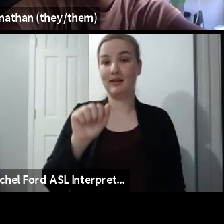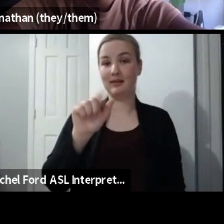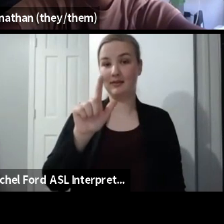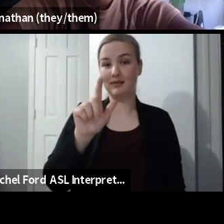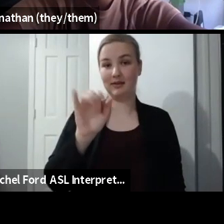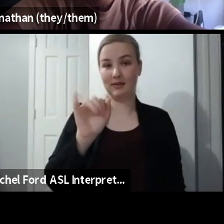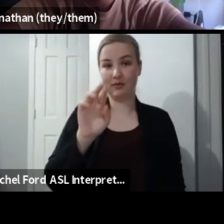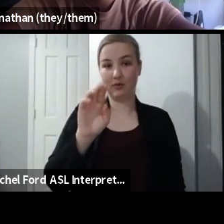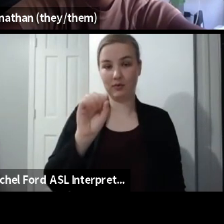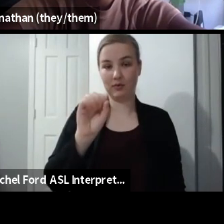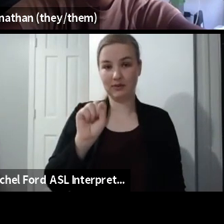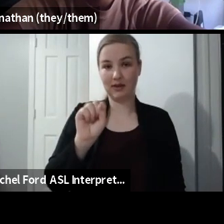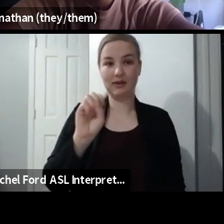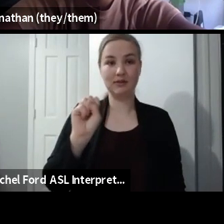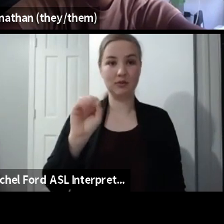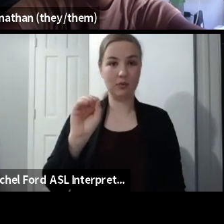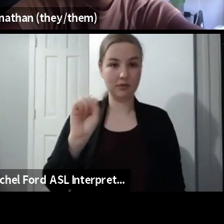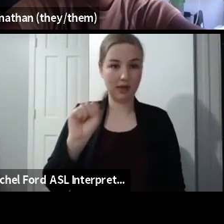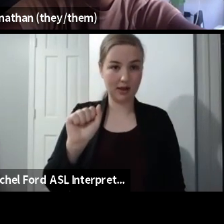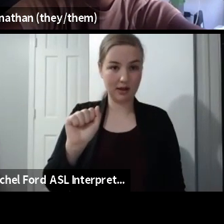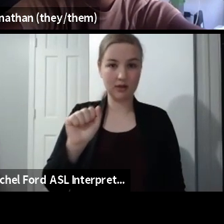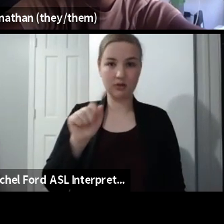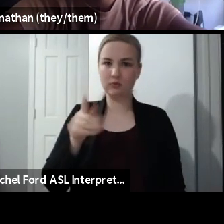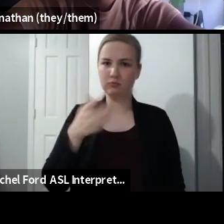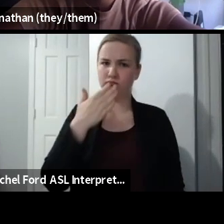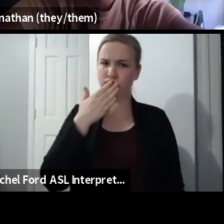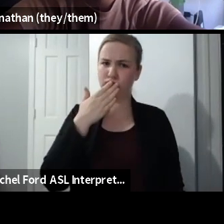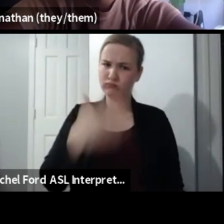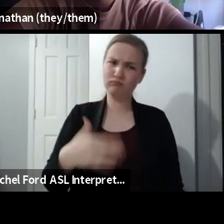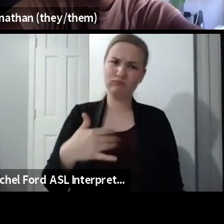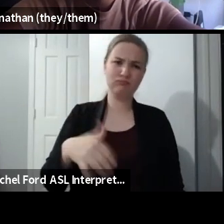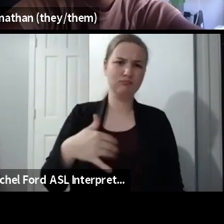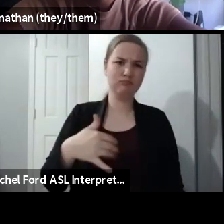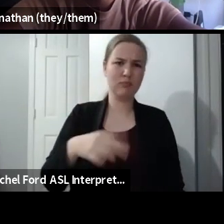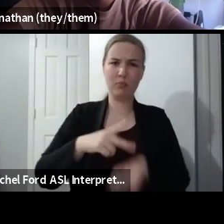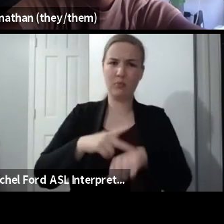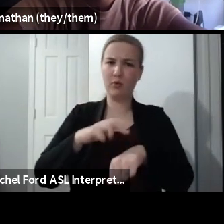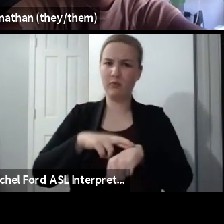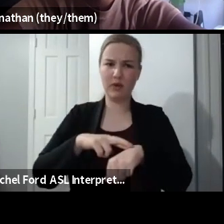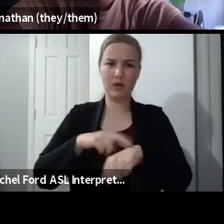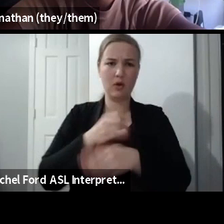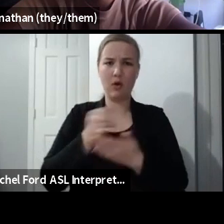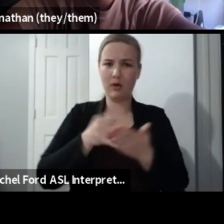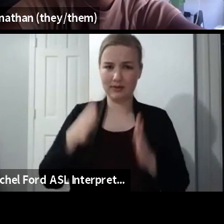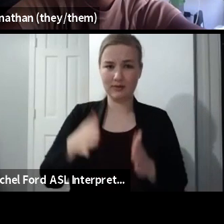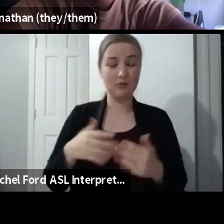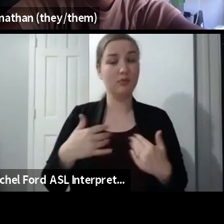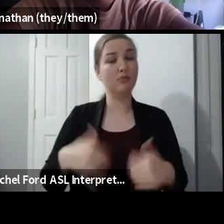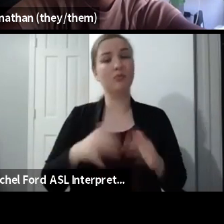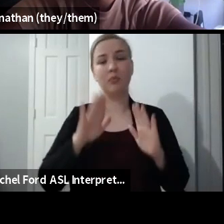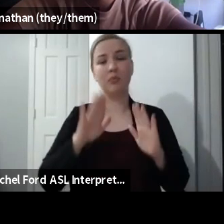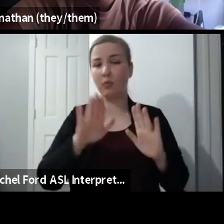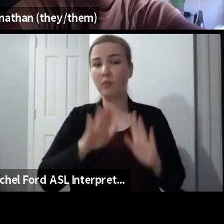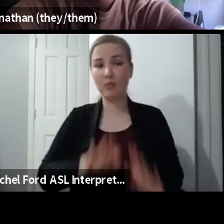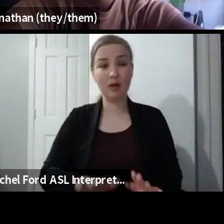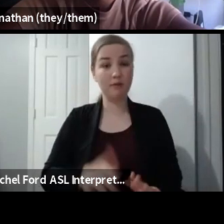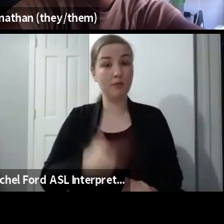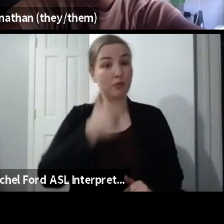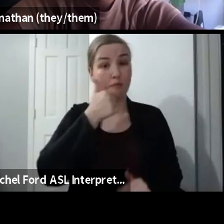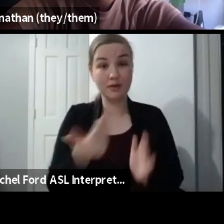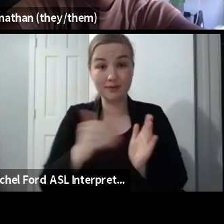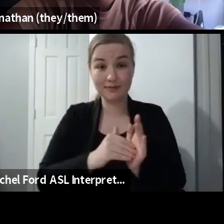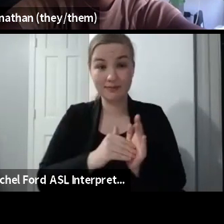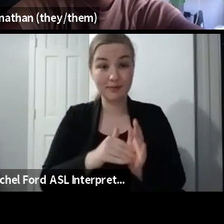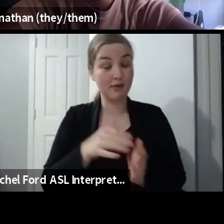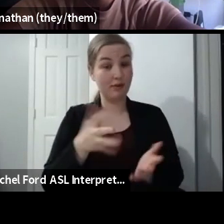some great Puerto Rican artists. It'll be wonderful if you can tune in. It's gonna be live here. And if you want a copy of our